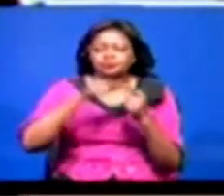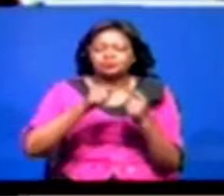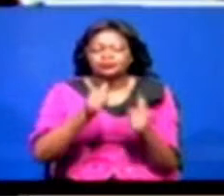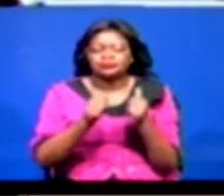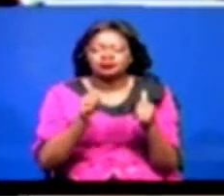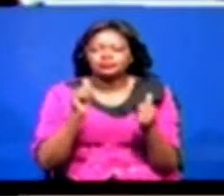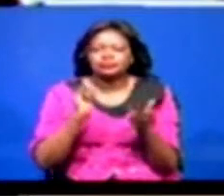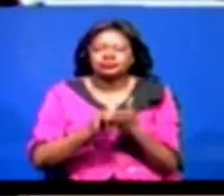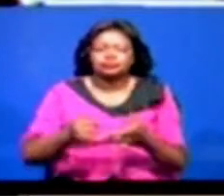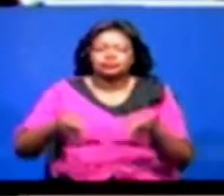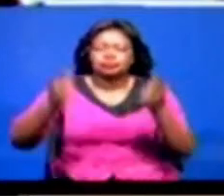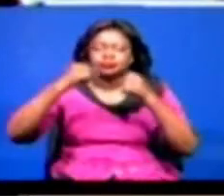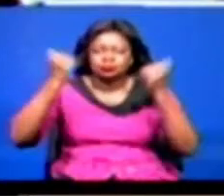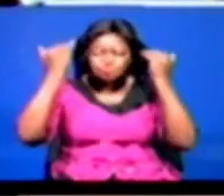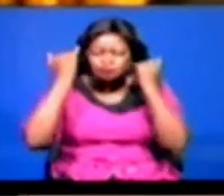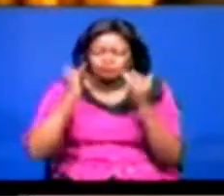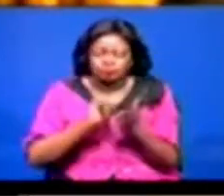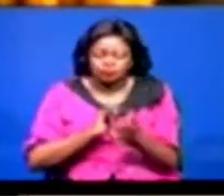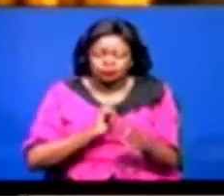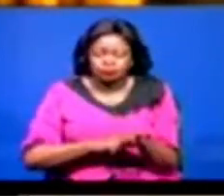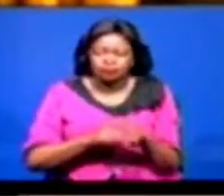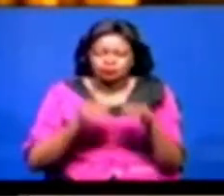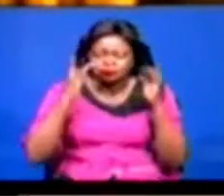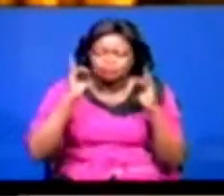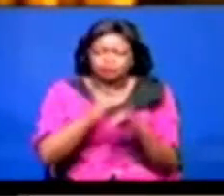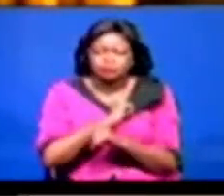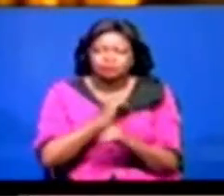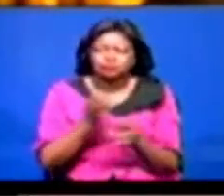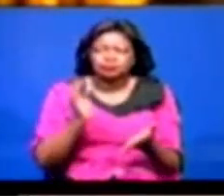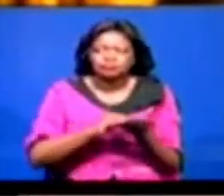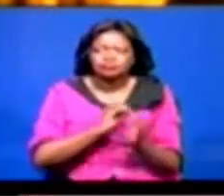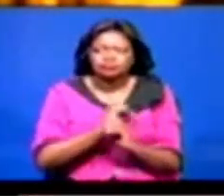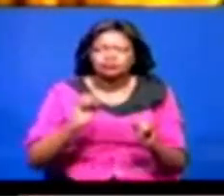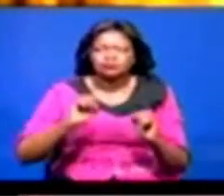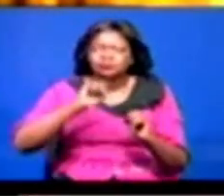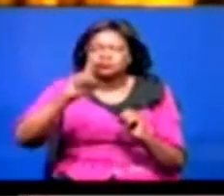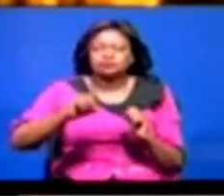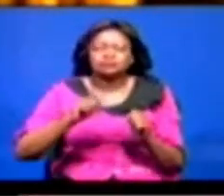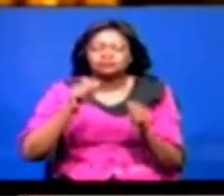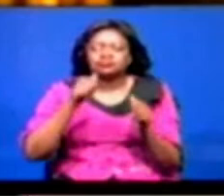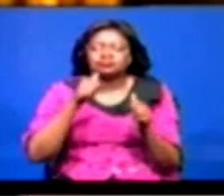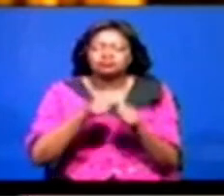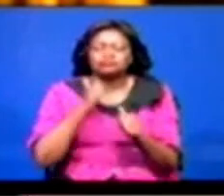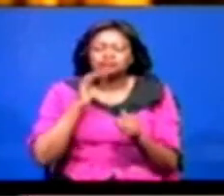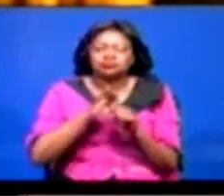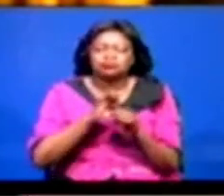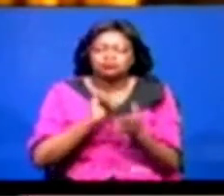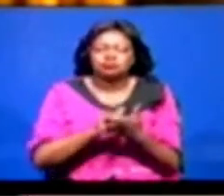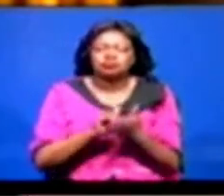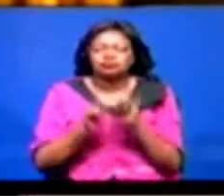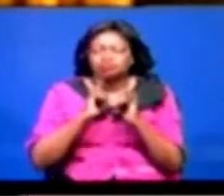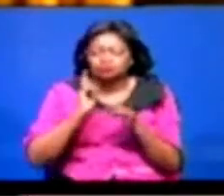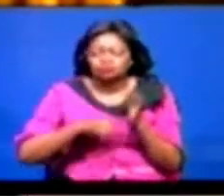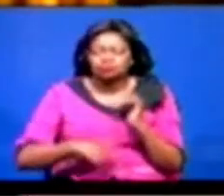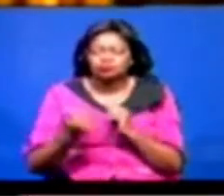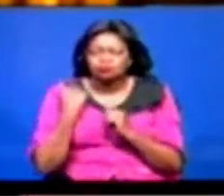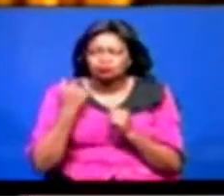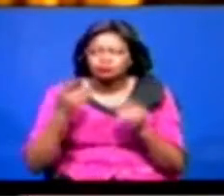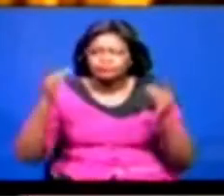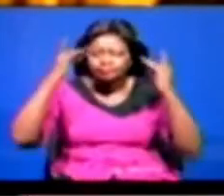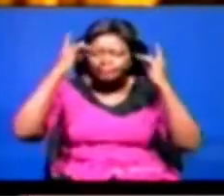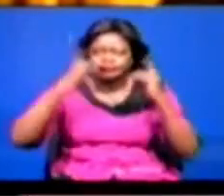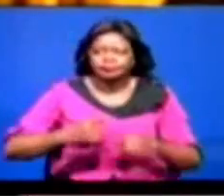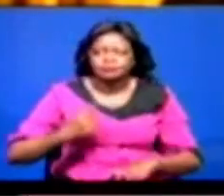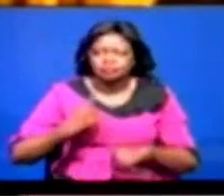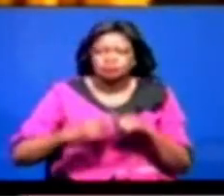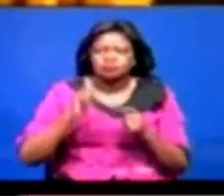court is that once they have made a decision, we don't revisit it. The question of the rejected votes, which I had been referred to yesterday, was determined in